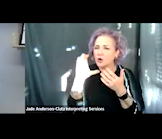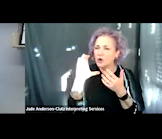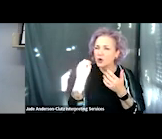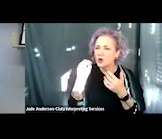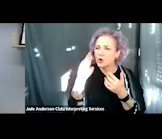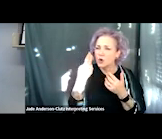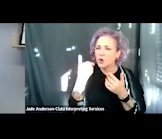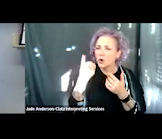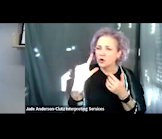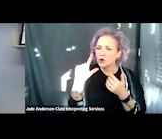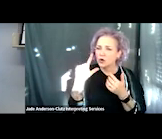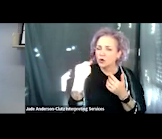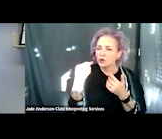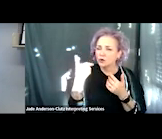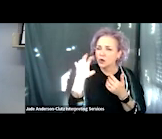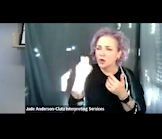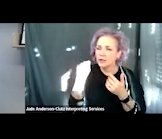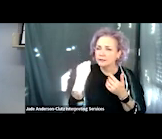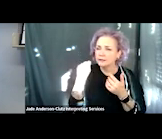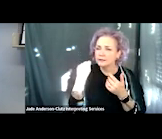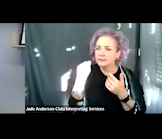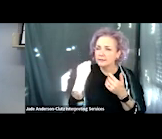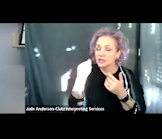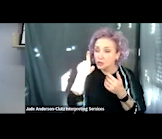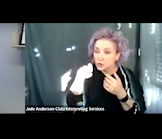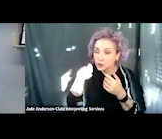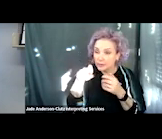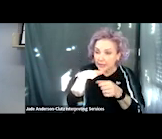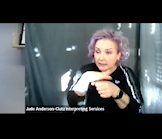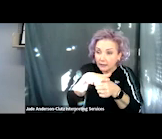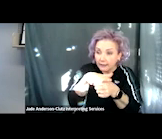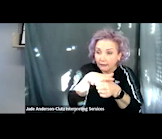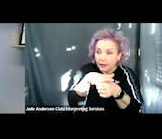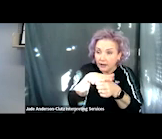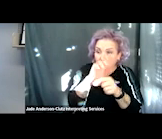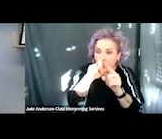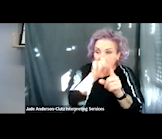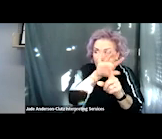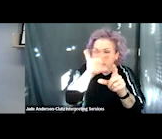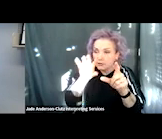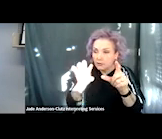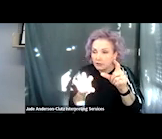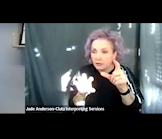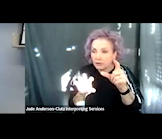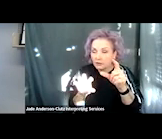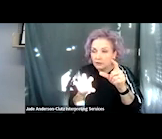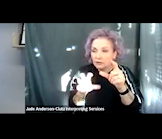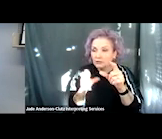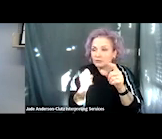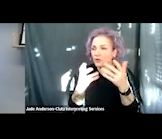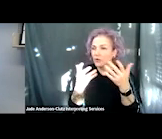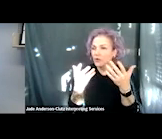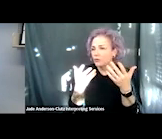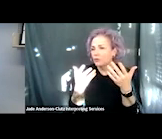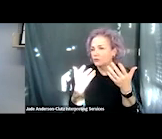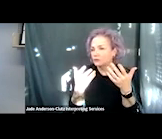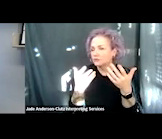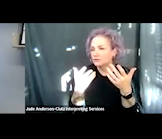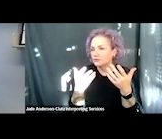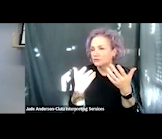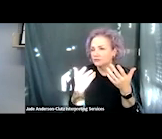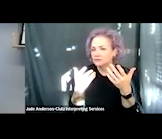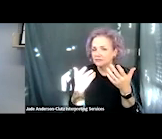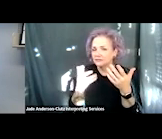actually end up for their function. And this change in layering actually tells us that their migration is affected. There's also a change